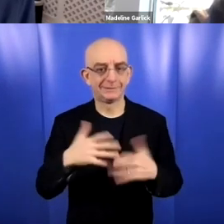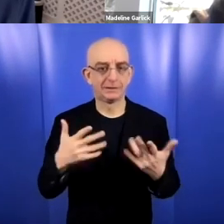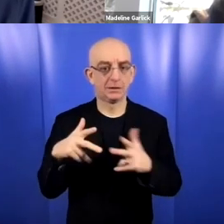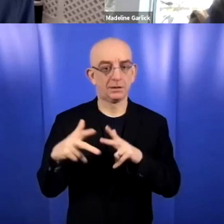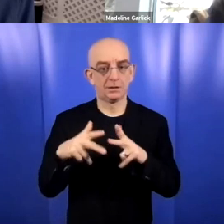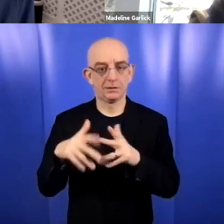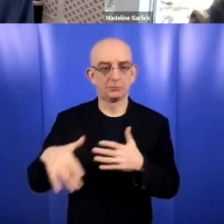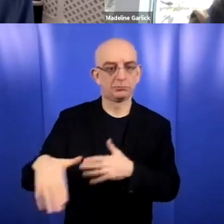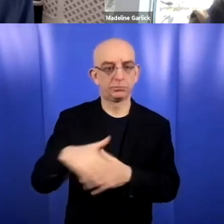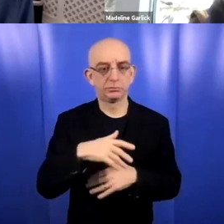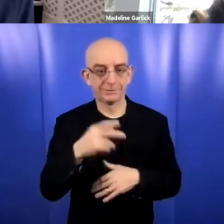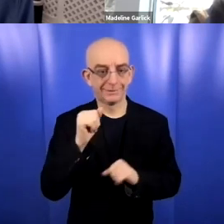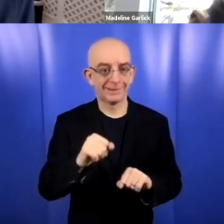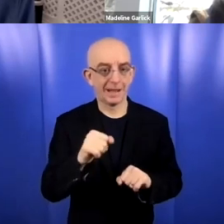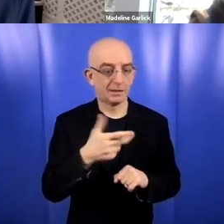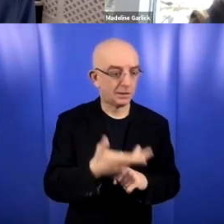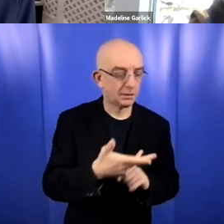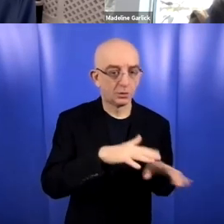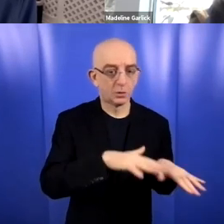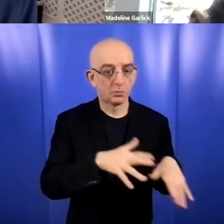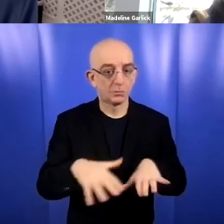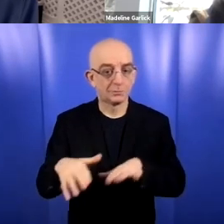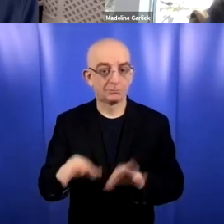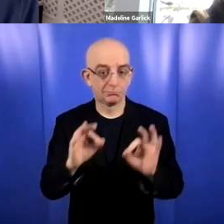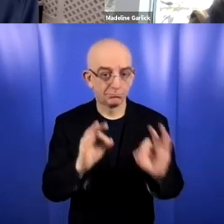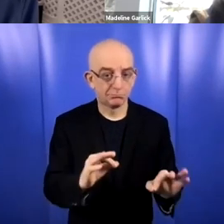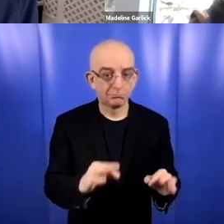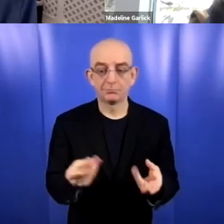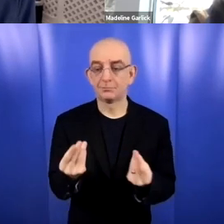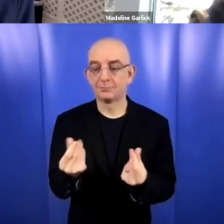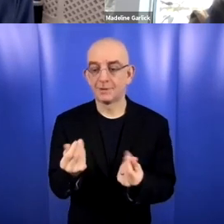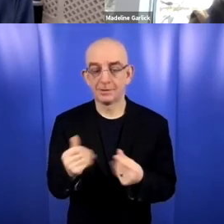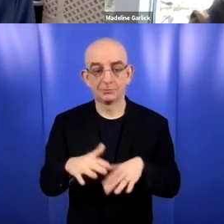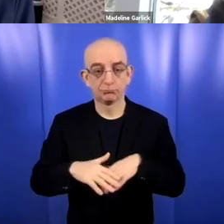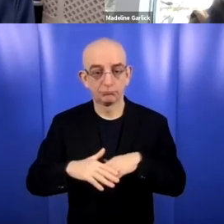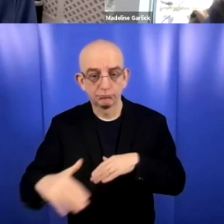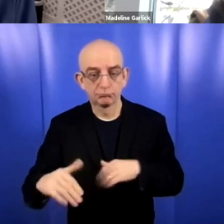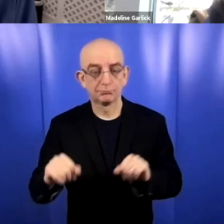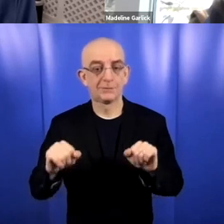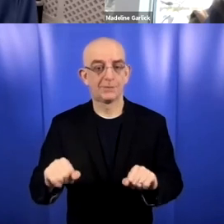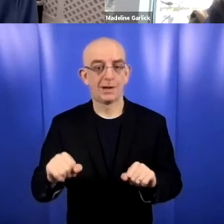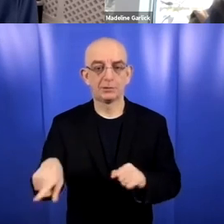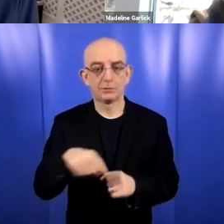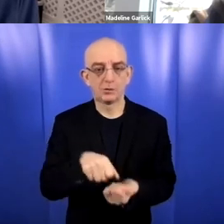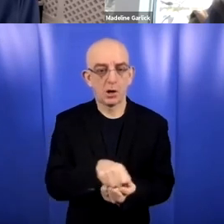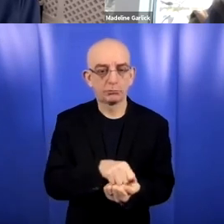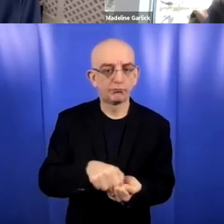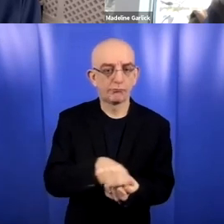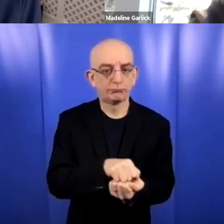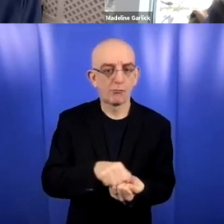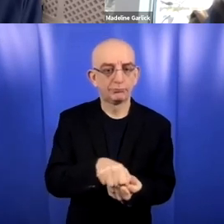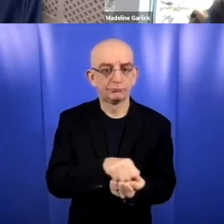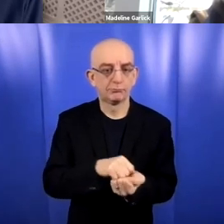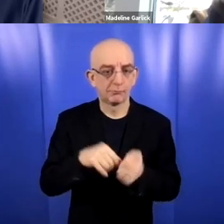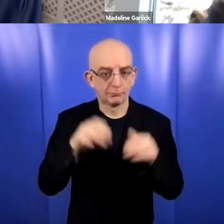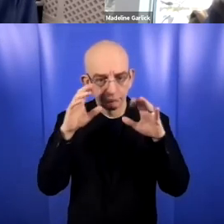know, climate anomalies have a much greater impact in lower middle income countries than